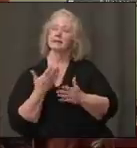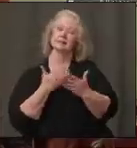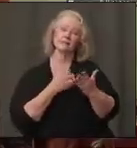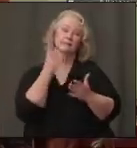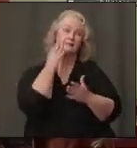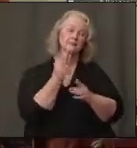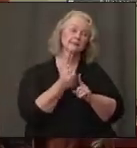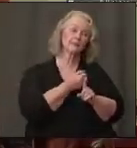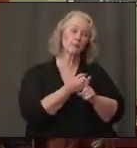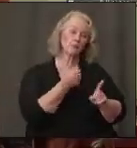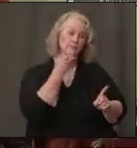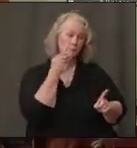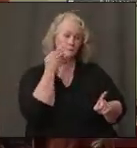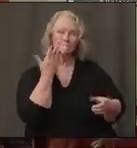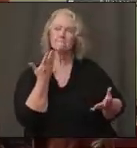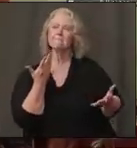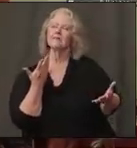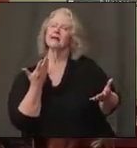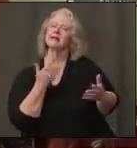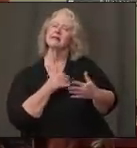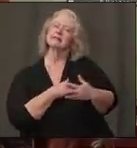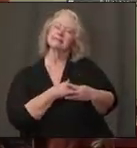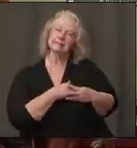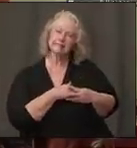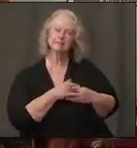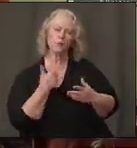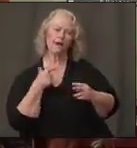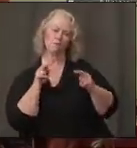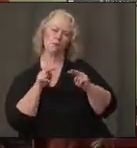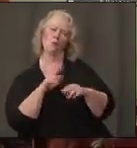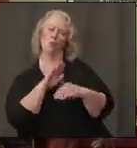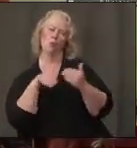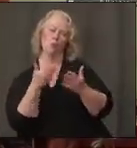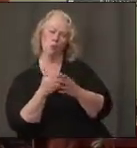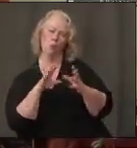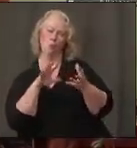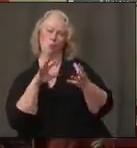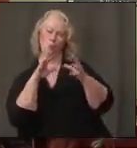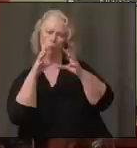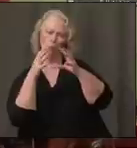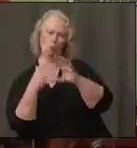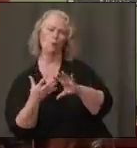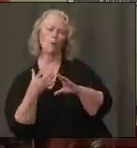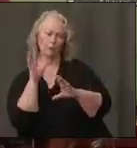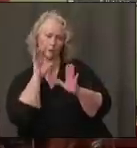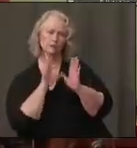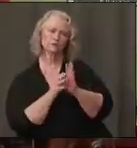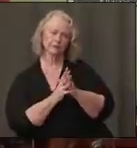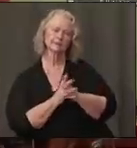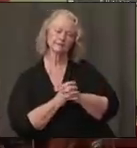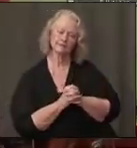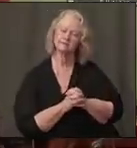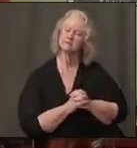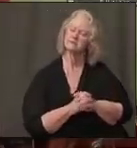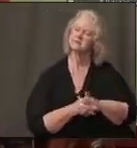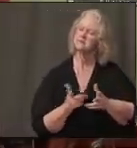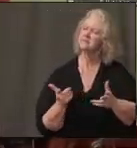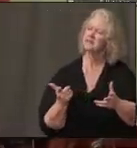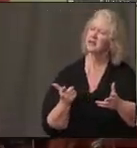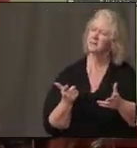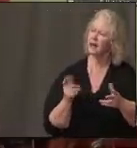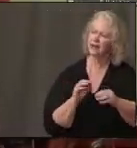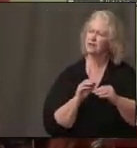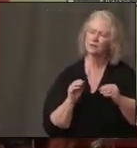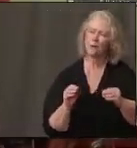things. And you really do need to make a holistic evaluation of the risks and benefits. There aren't hard metrics there, though.